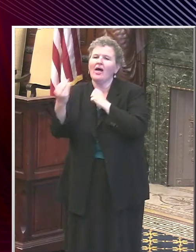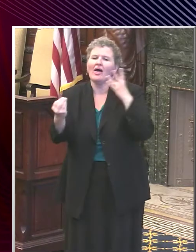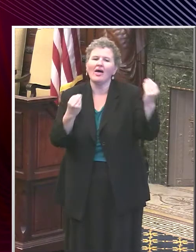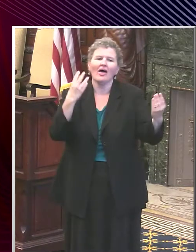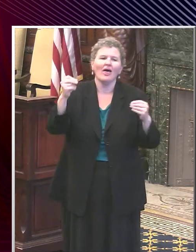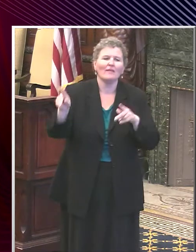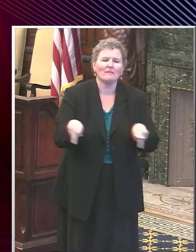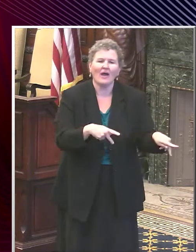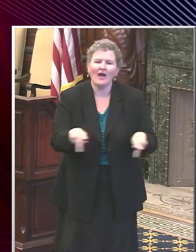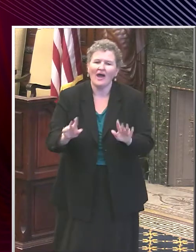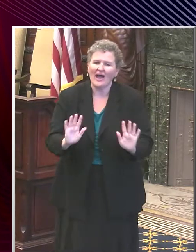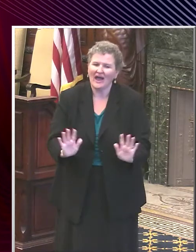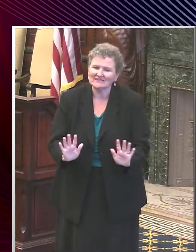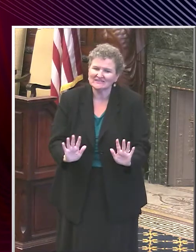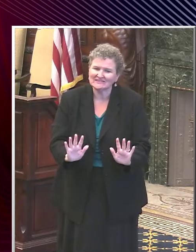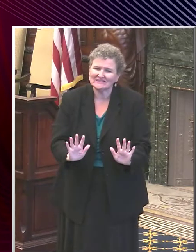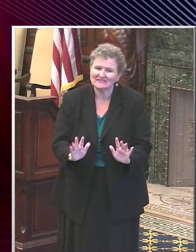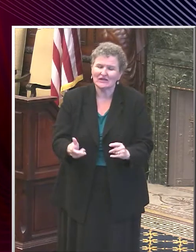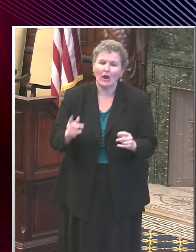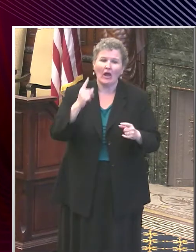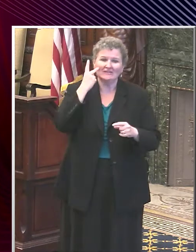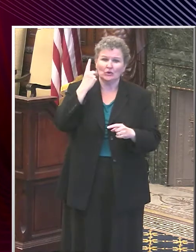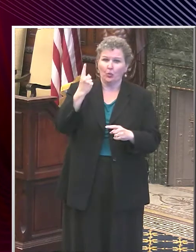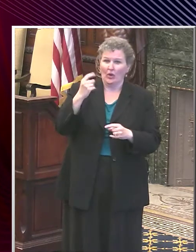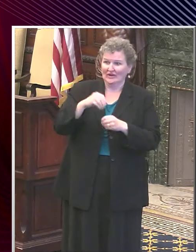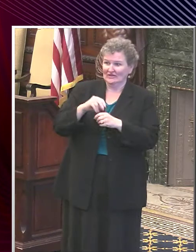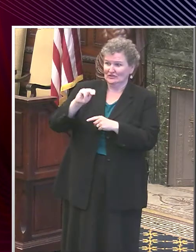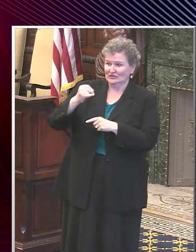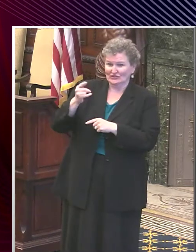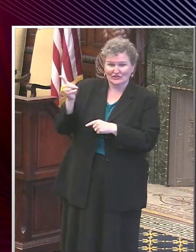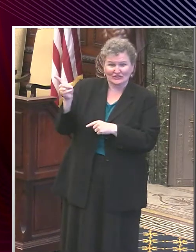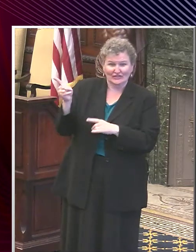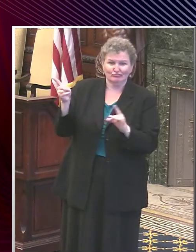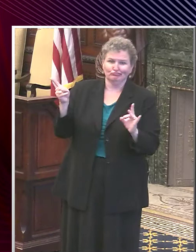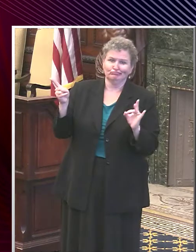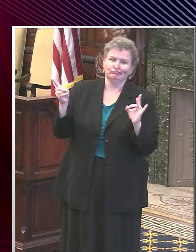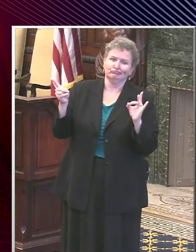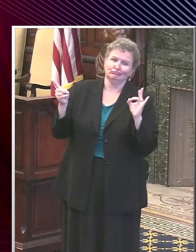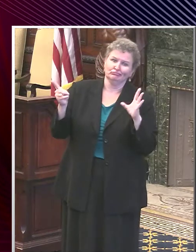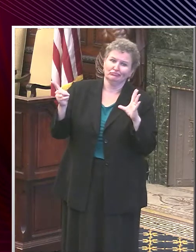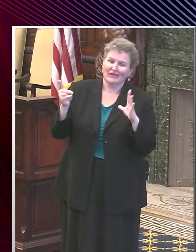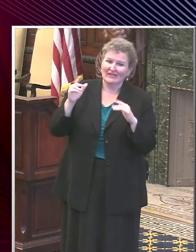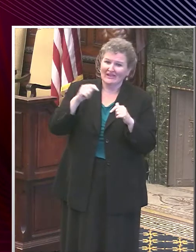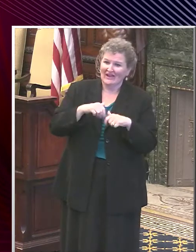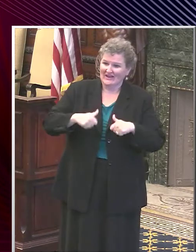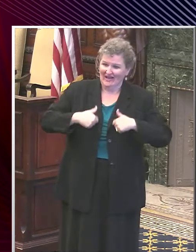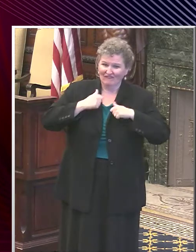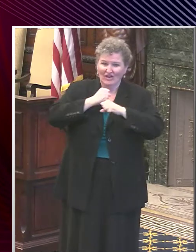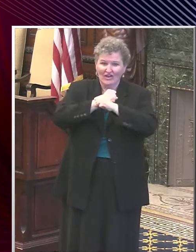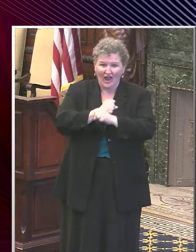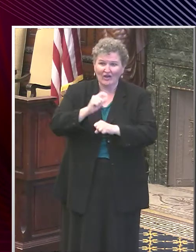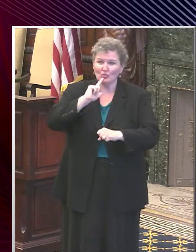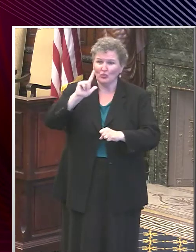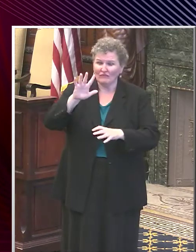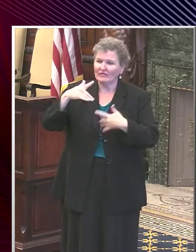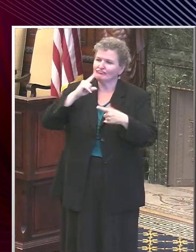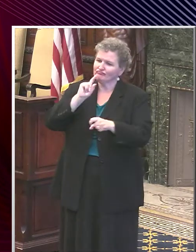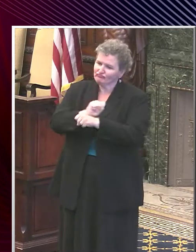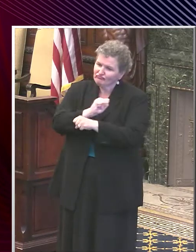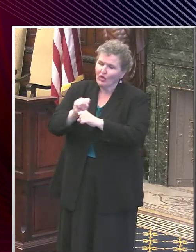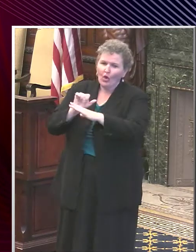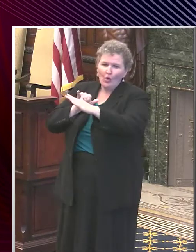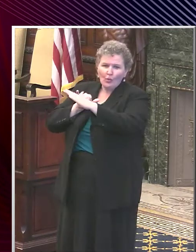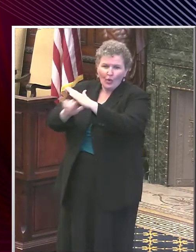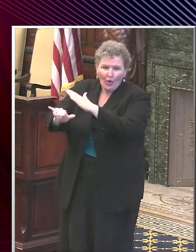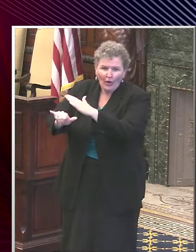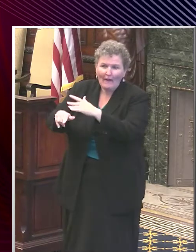South Jersey beach town now has 25 lifeguards under quarantine after attending a party where at least one person later tested positive. It